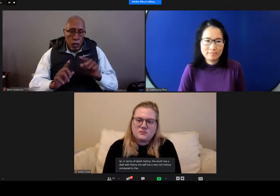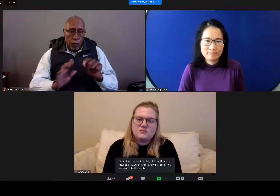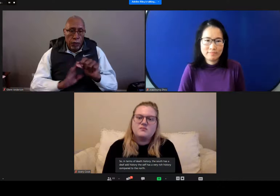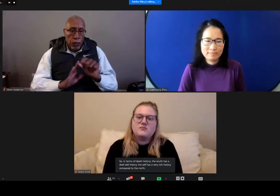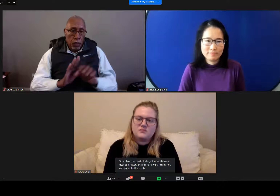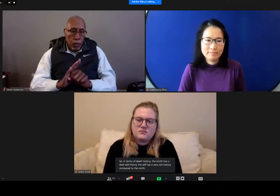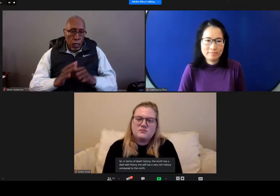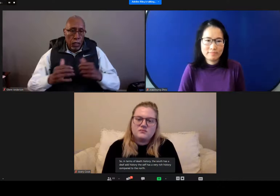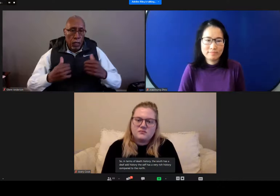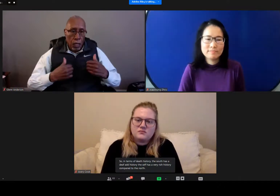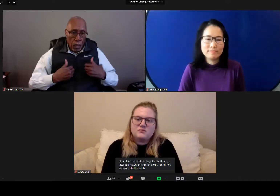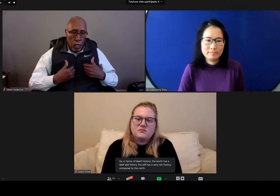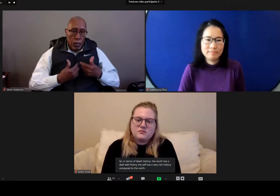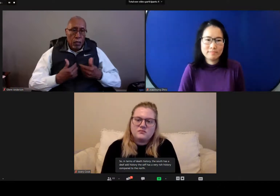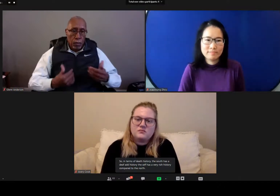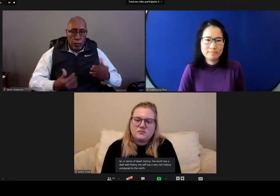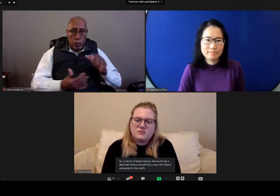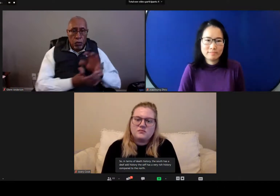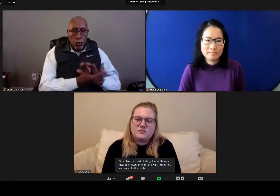North.